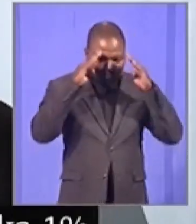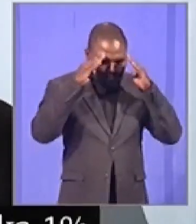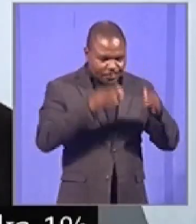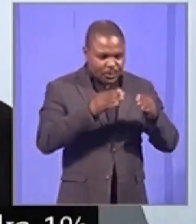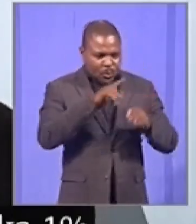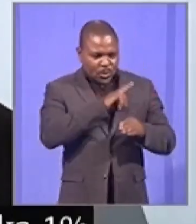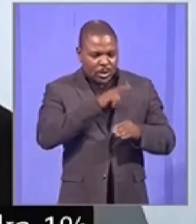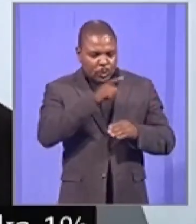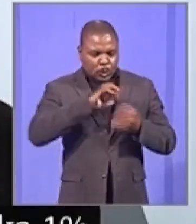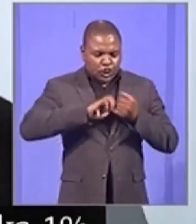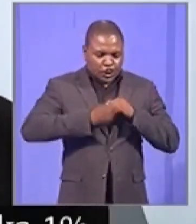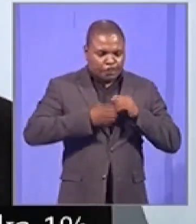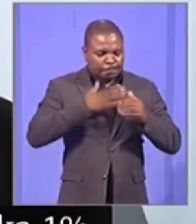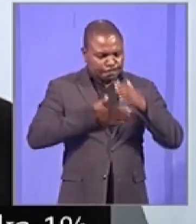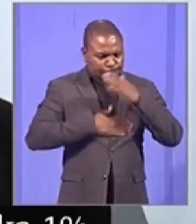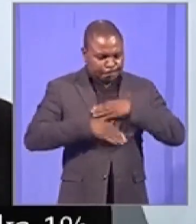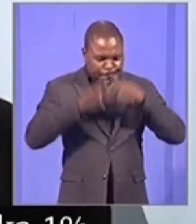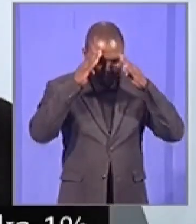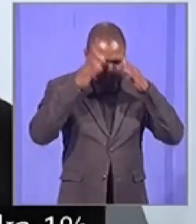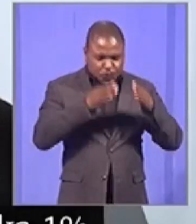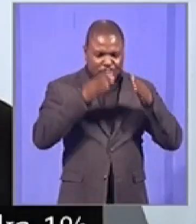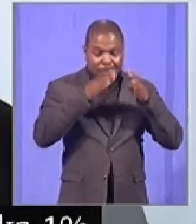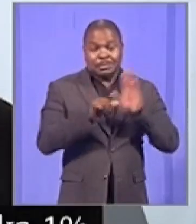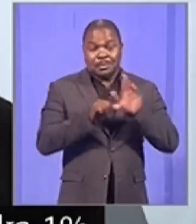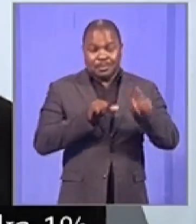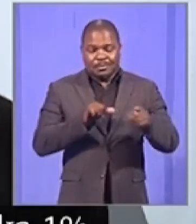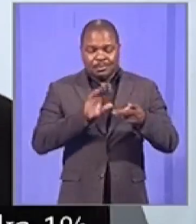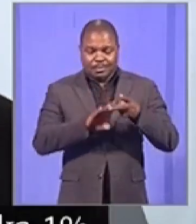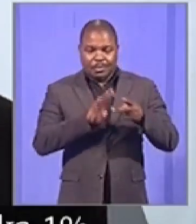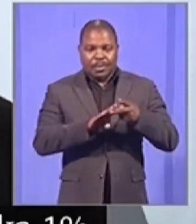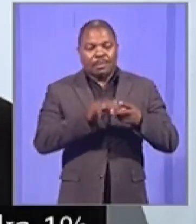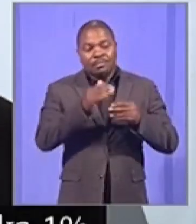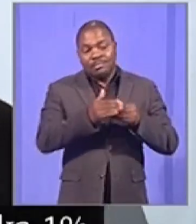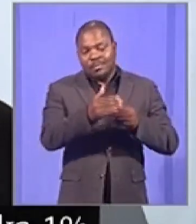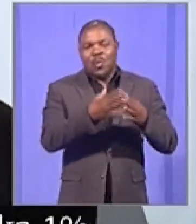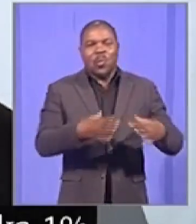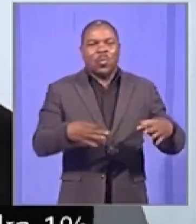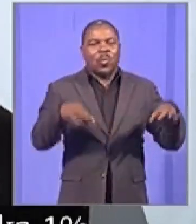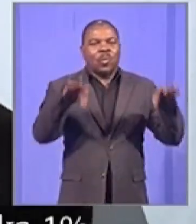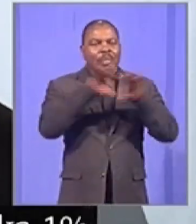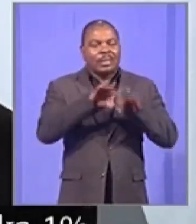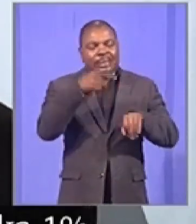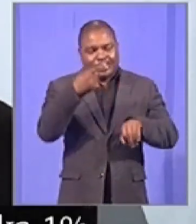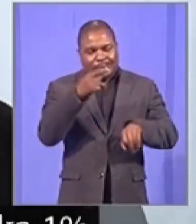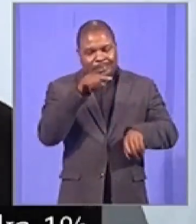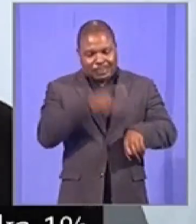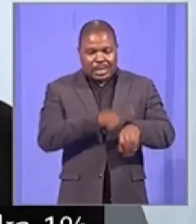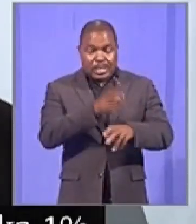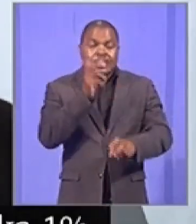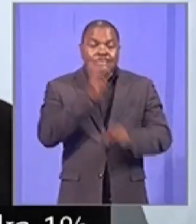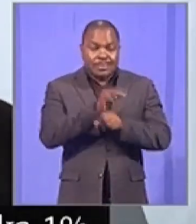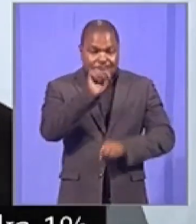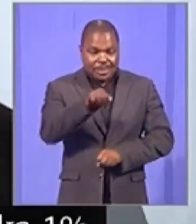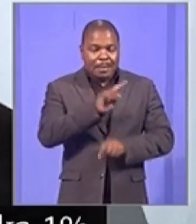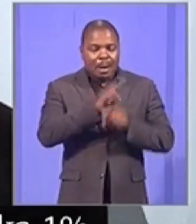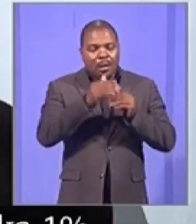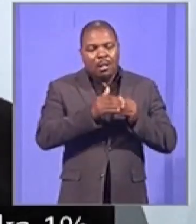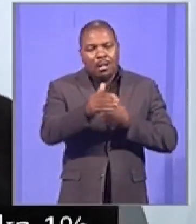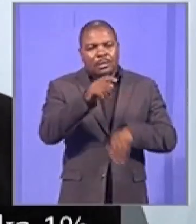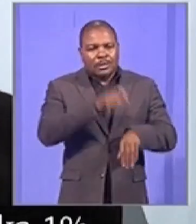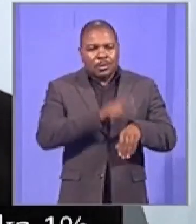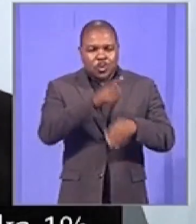about making sacrifices, and at the end of the day they are going to be worth it, even though it can be difficult at first, but over time you are